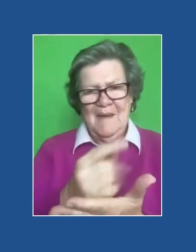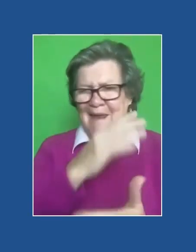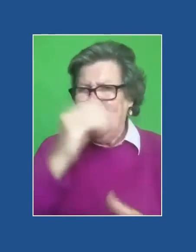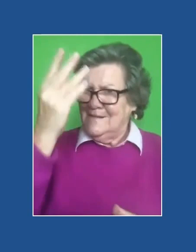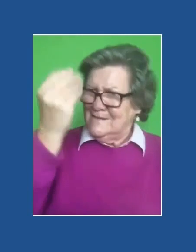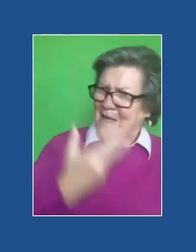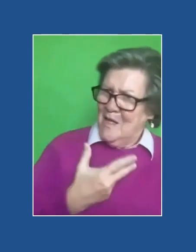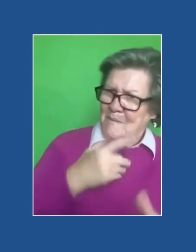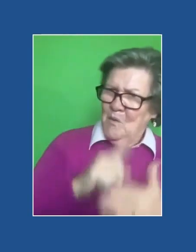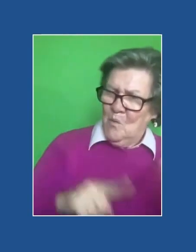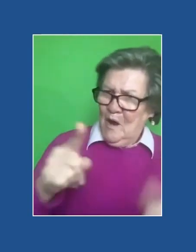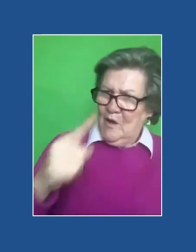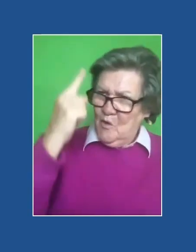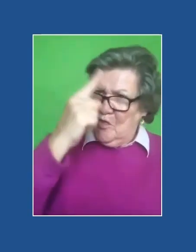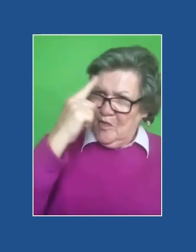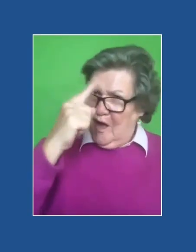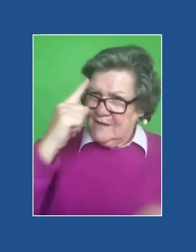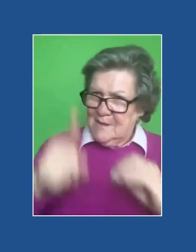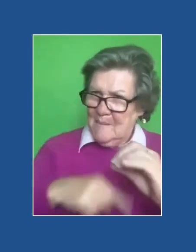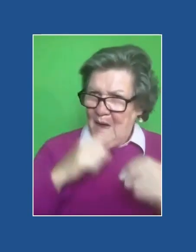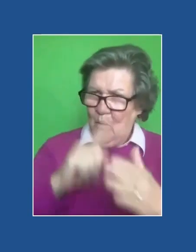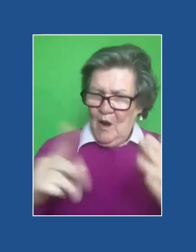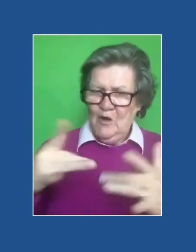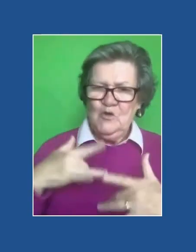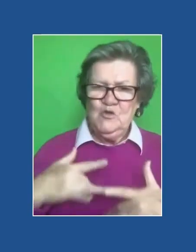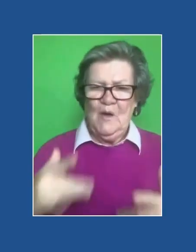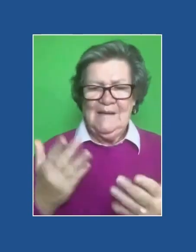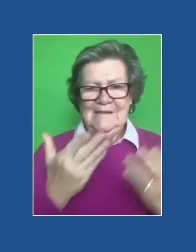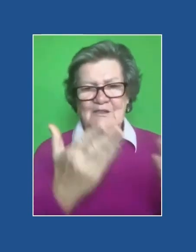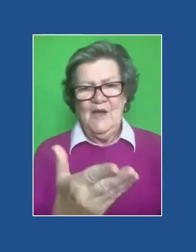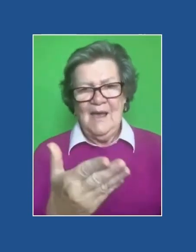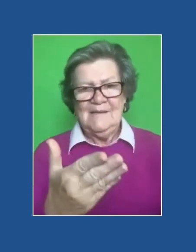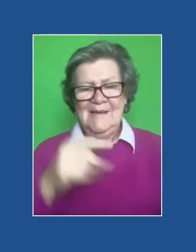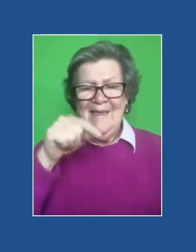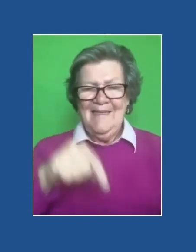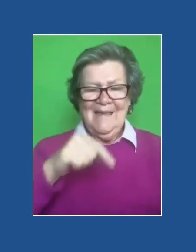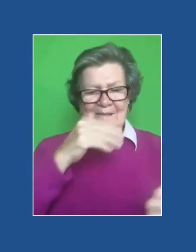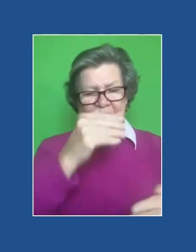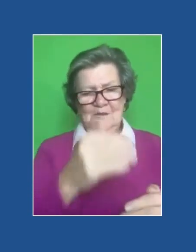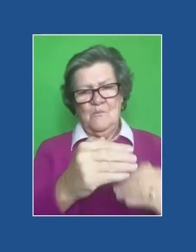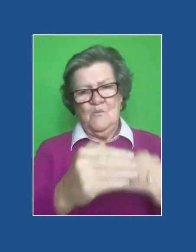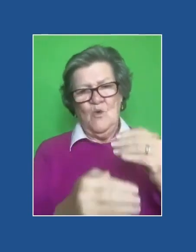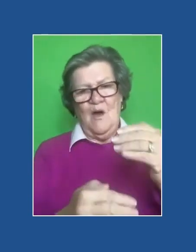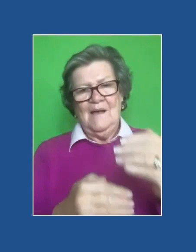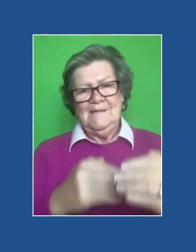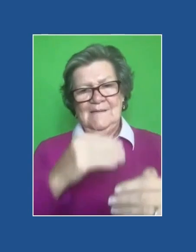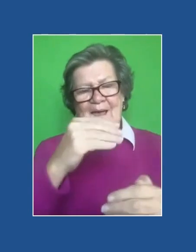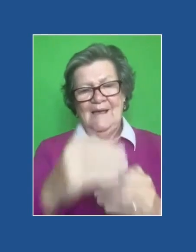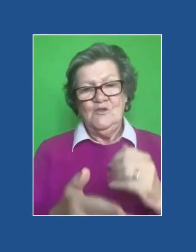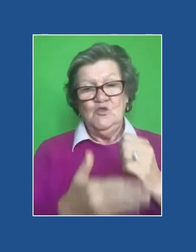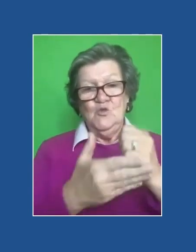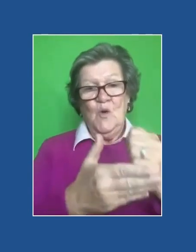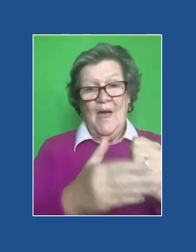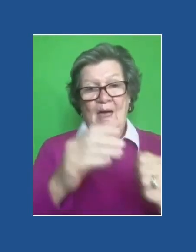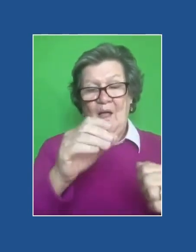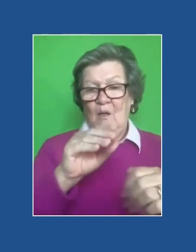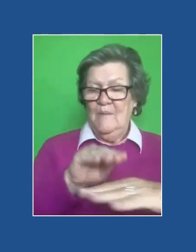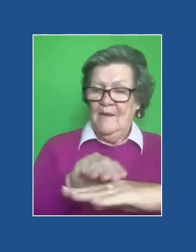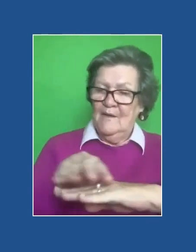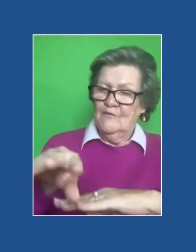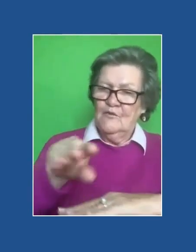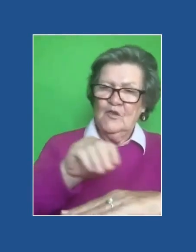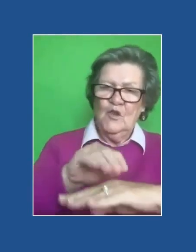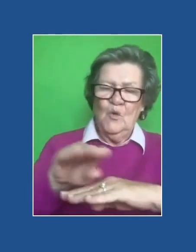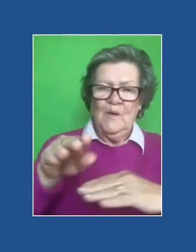what those trends might suggest. So MBC as a process can really serve as a tool that helps shape active treatment collaboration